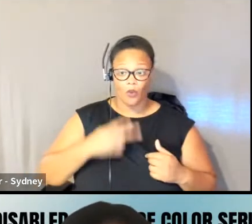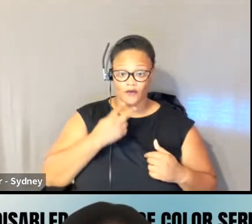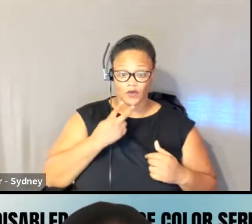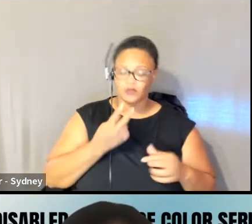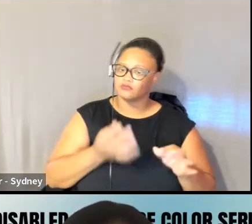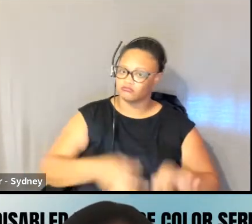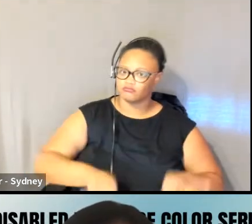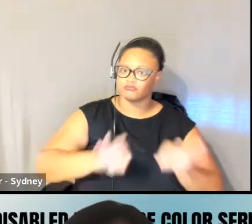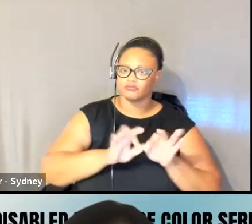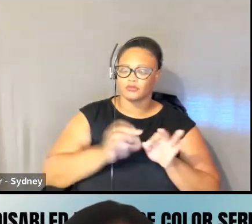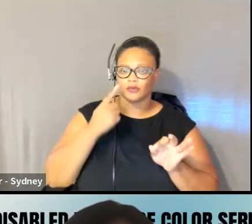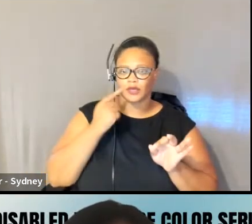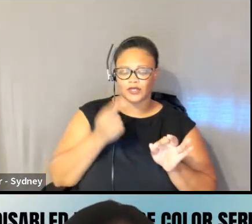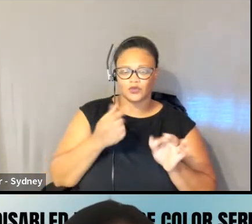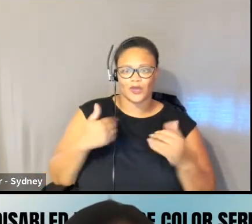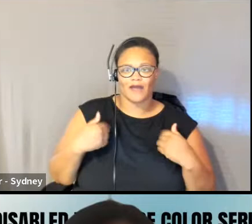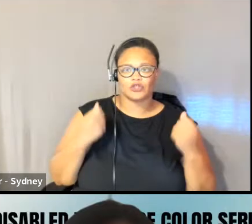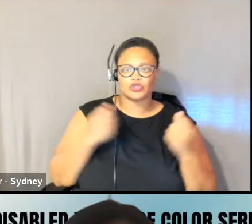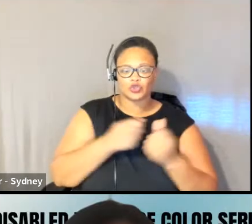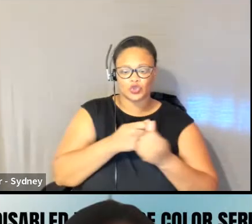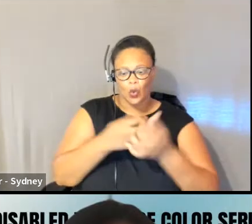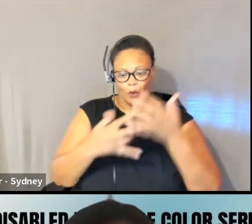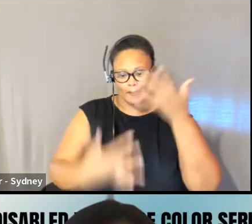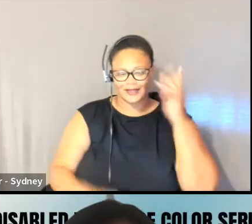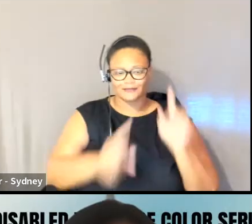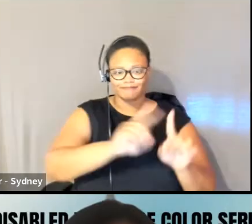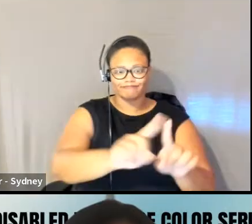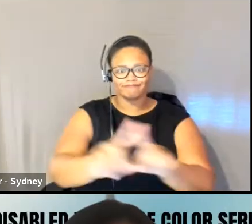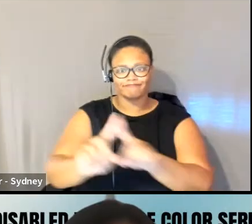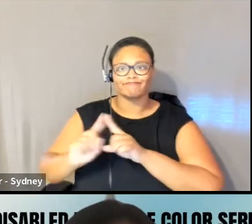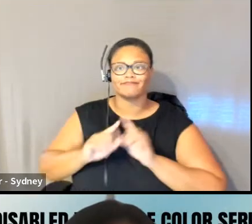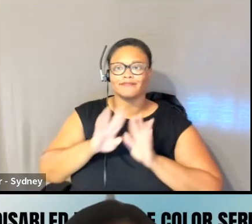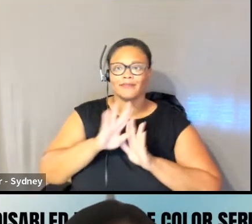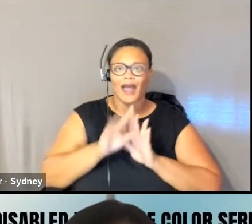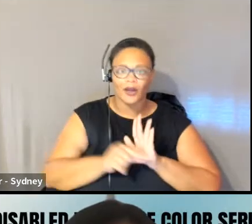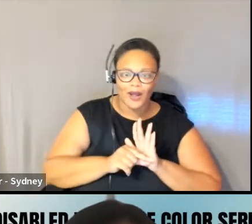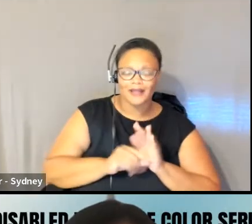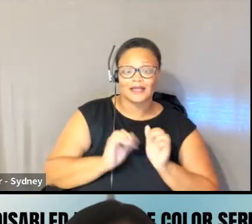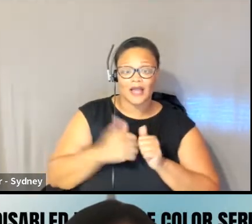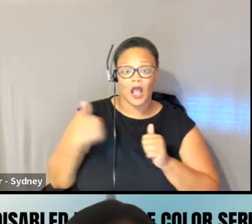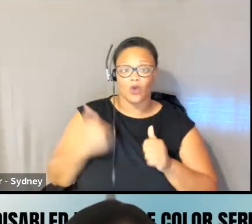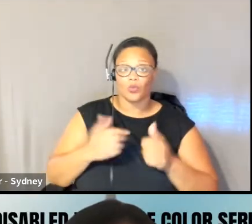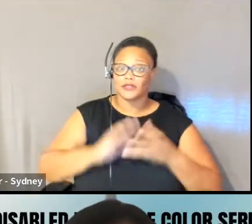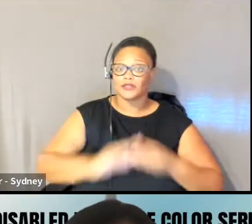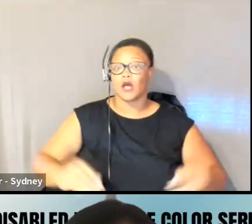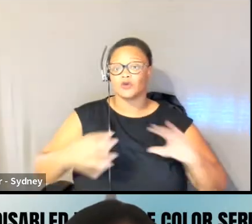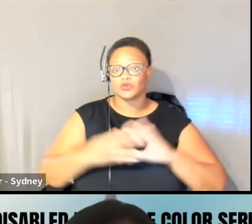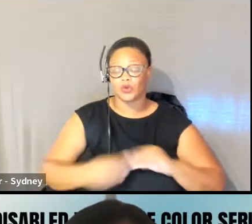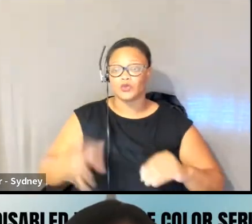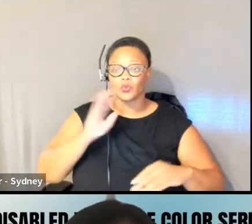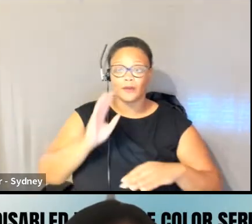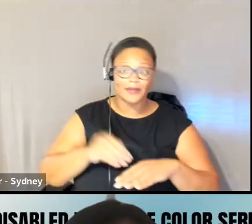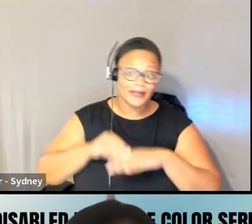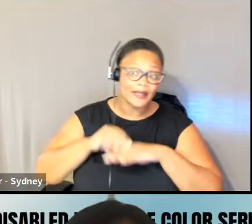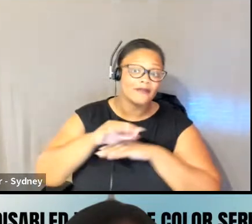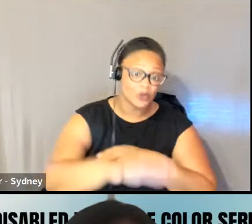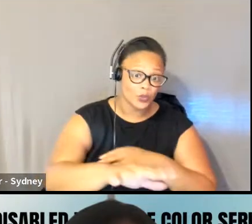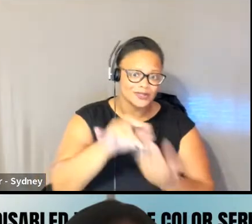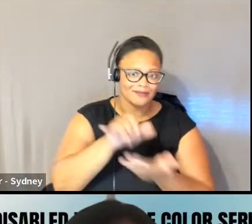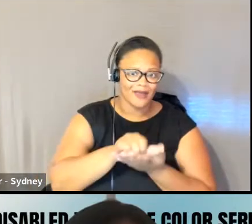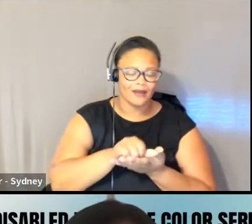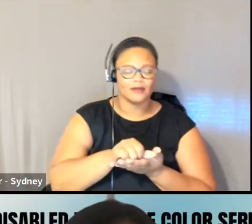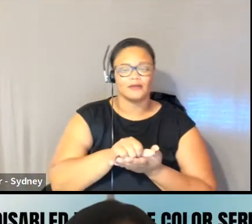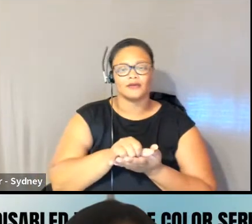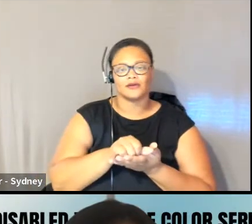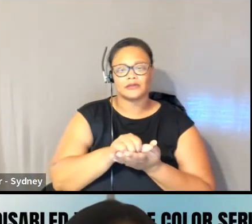coming from like all of these different spaces, and the way that we all tell stories is going to be influenced that. So my question is,